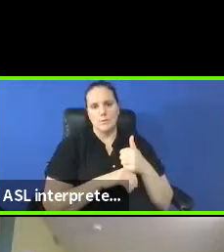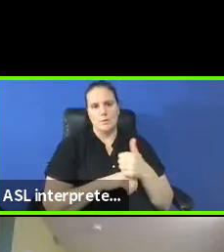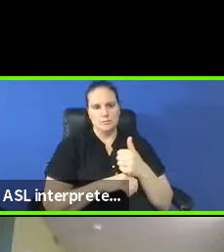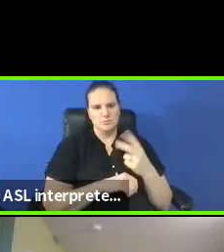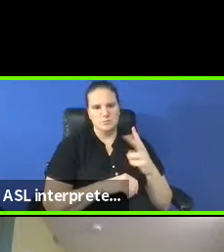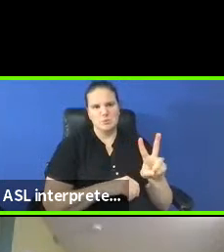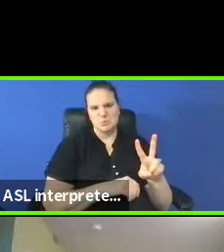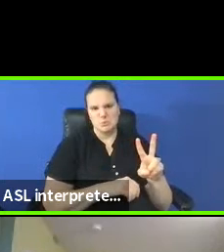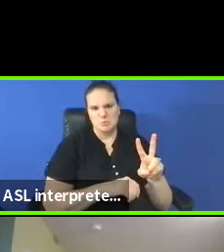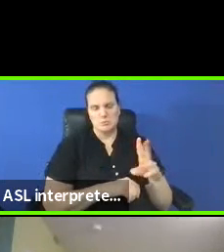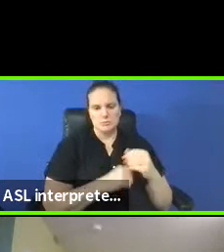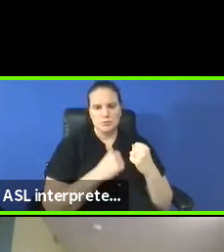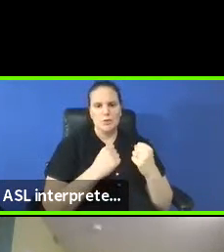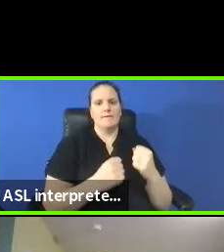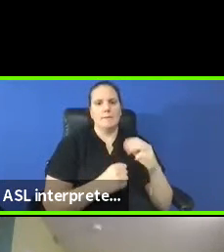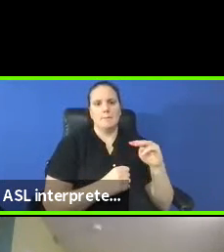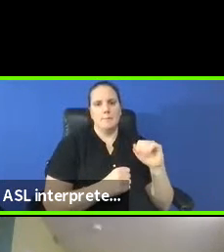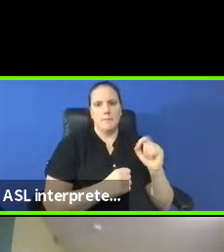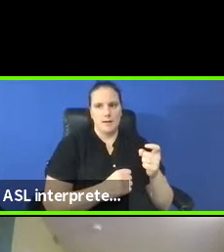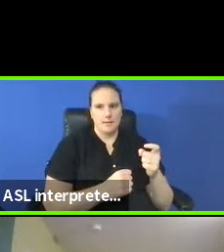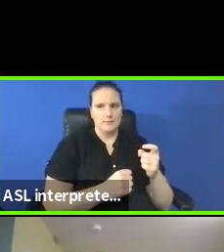to drive into the max.